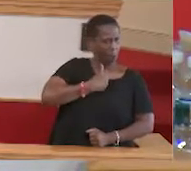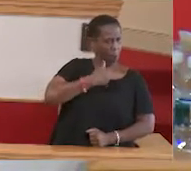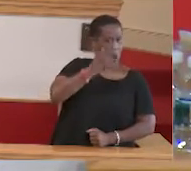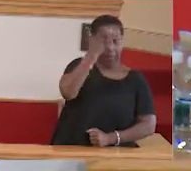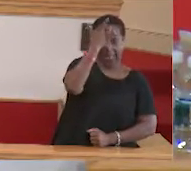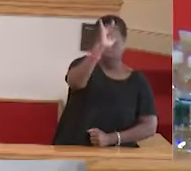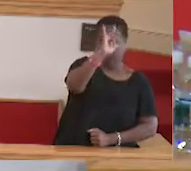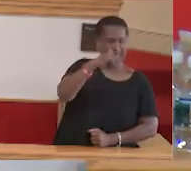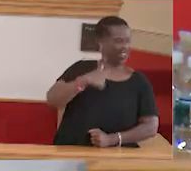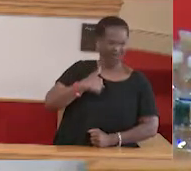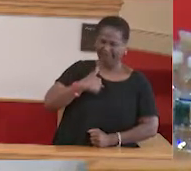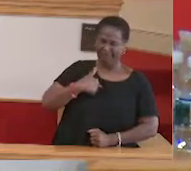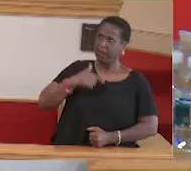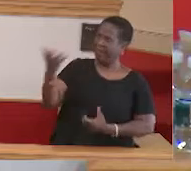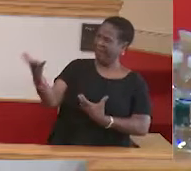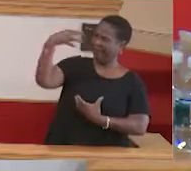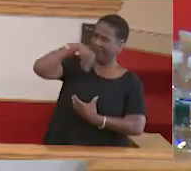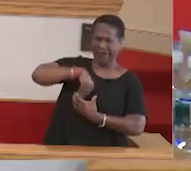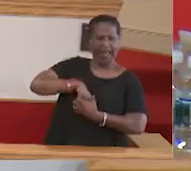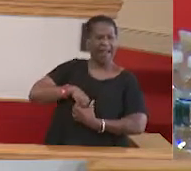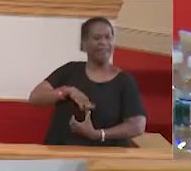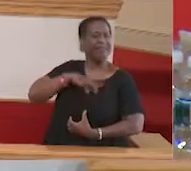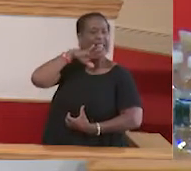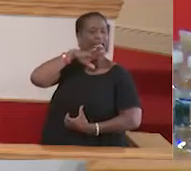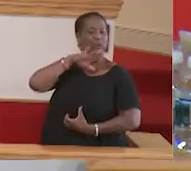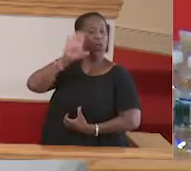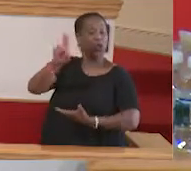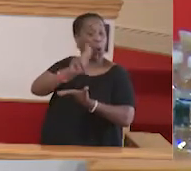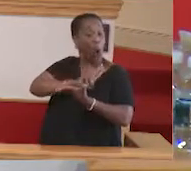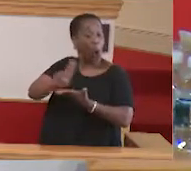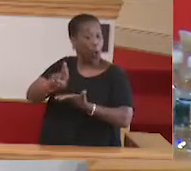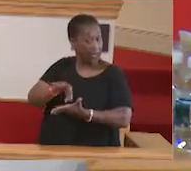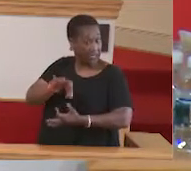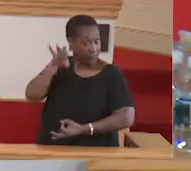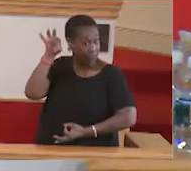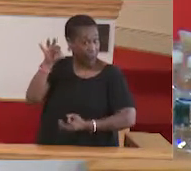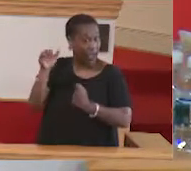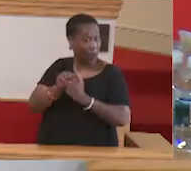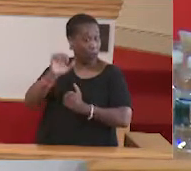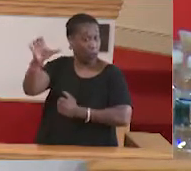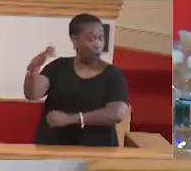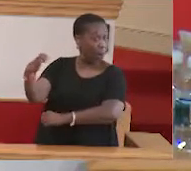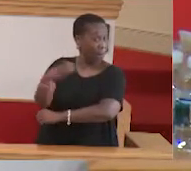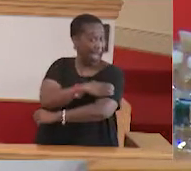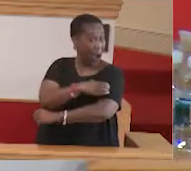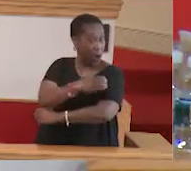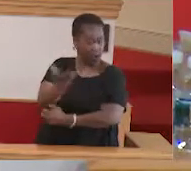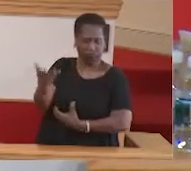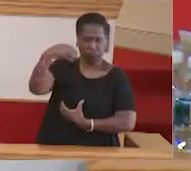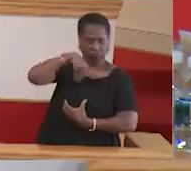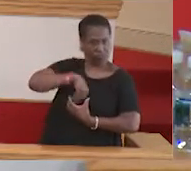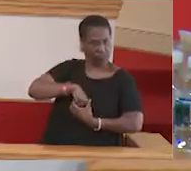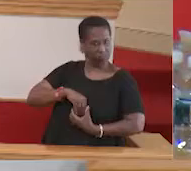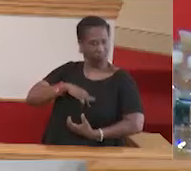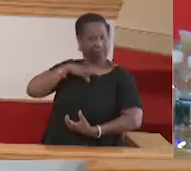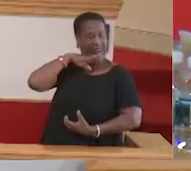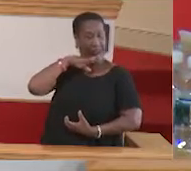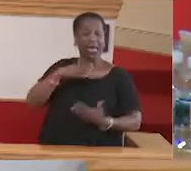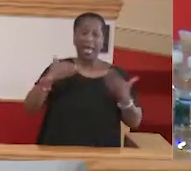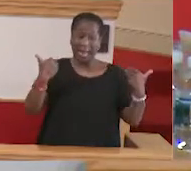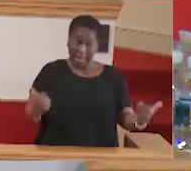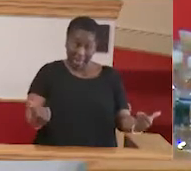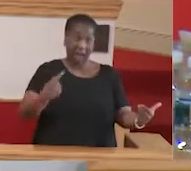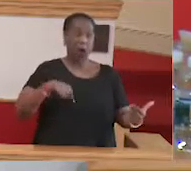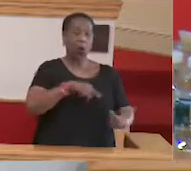your Holy Spirit and with your power from on high. God, we pray now that